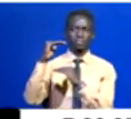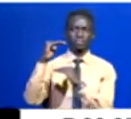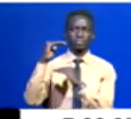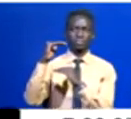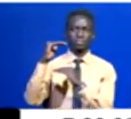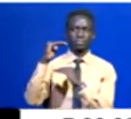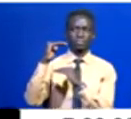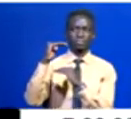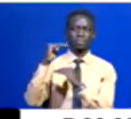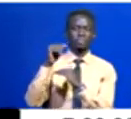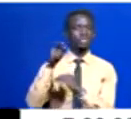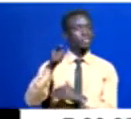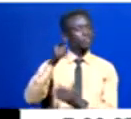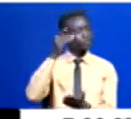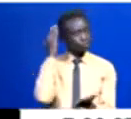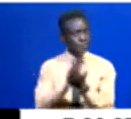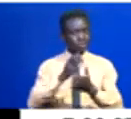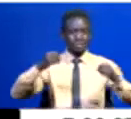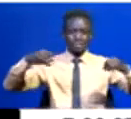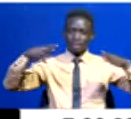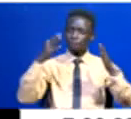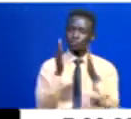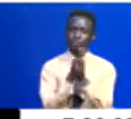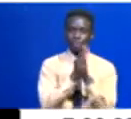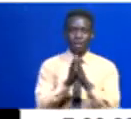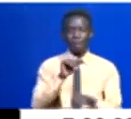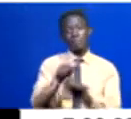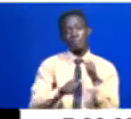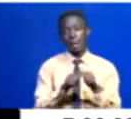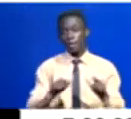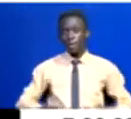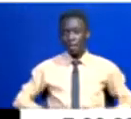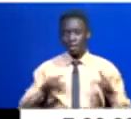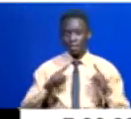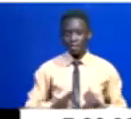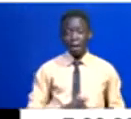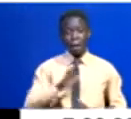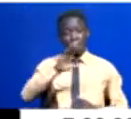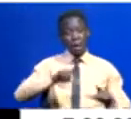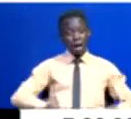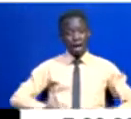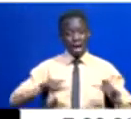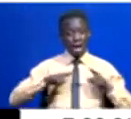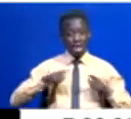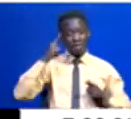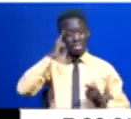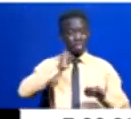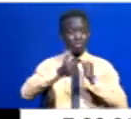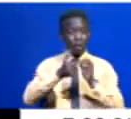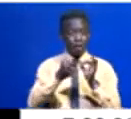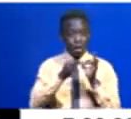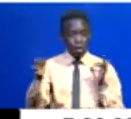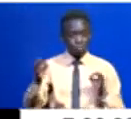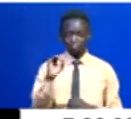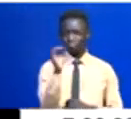That is the reality of this life we live in. You have a very short shelf life.